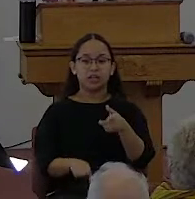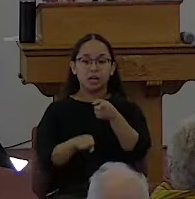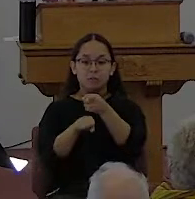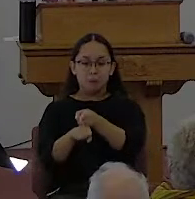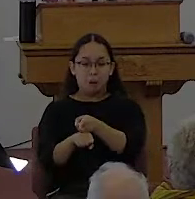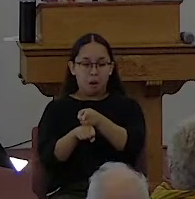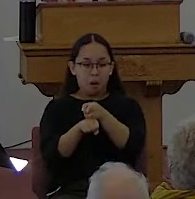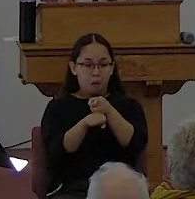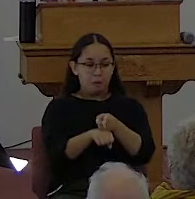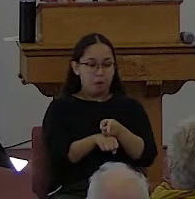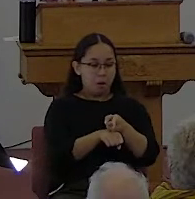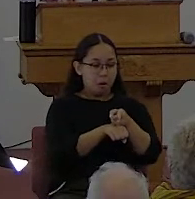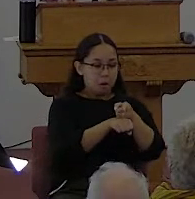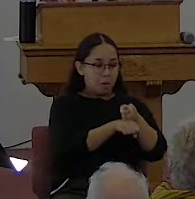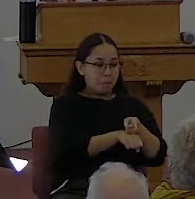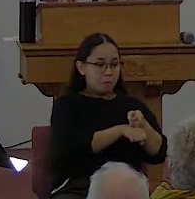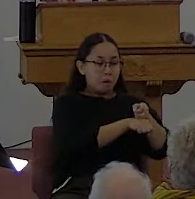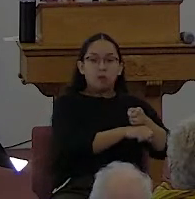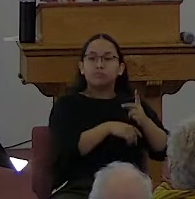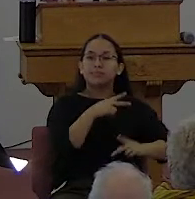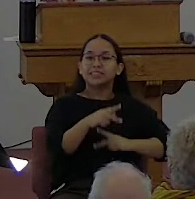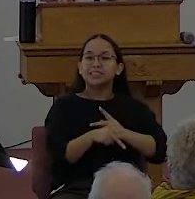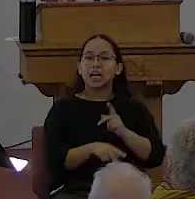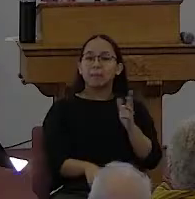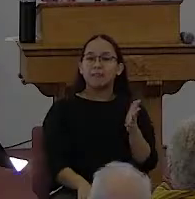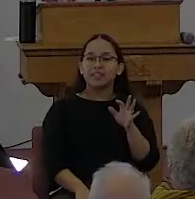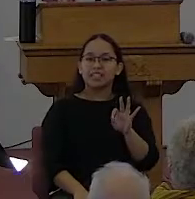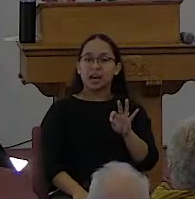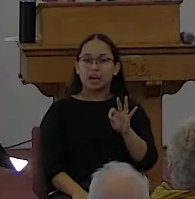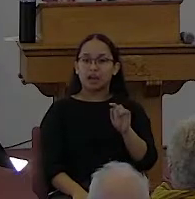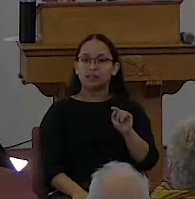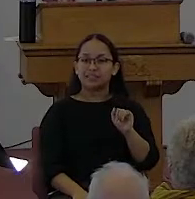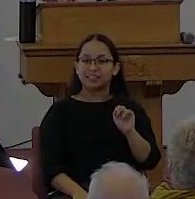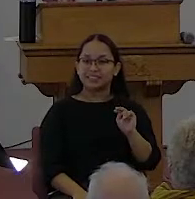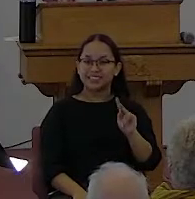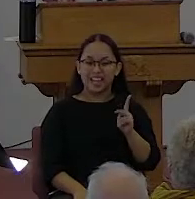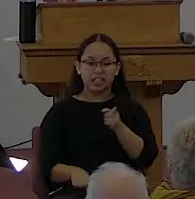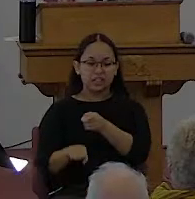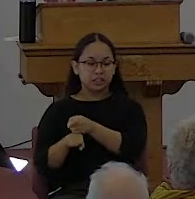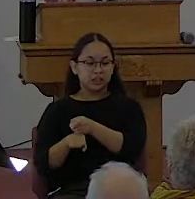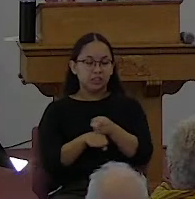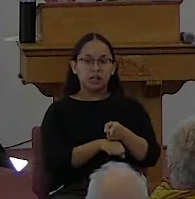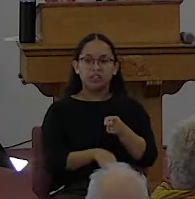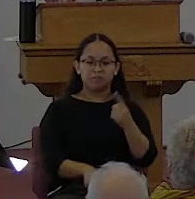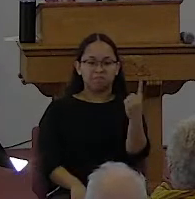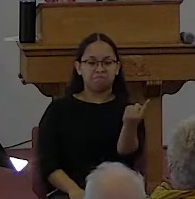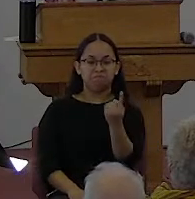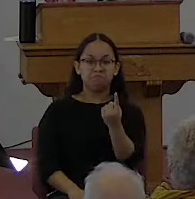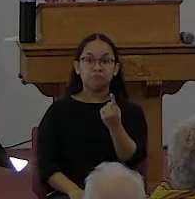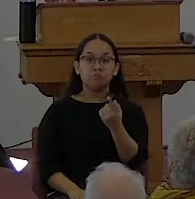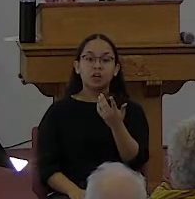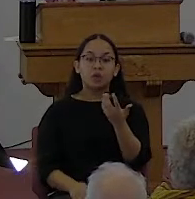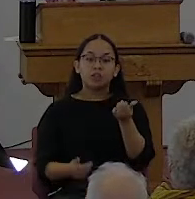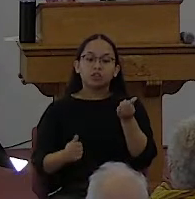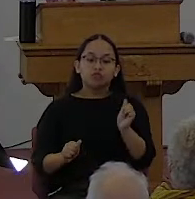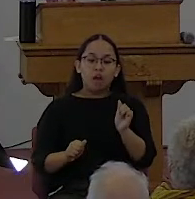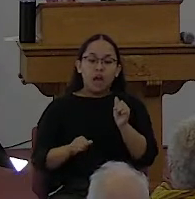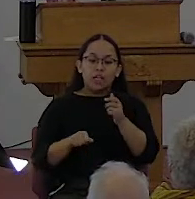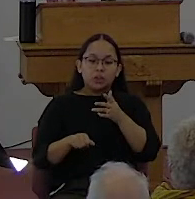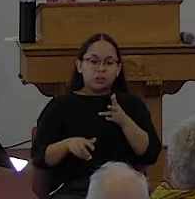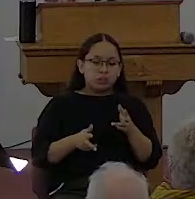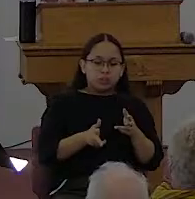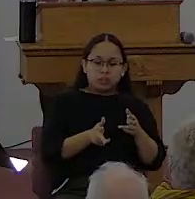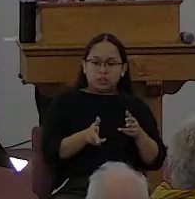huge Type 59 tanks. And when the tanks attempted to steer around